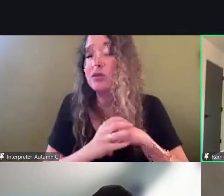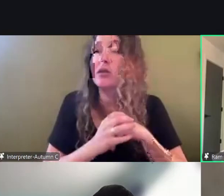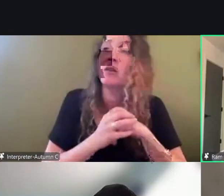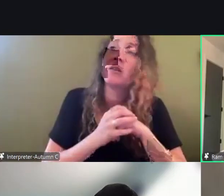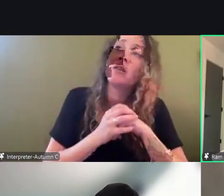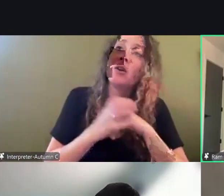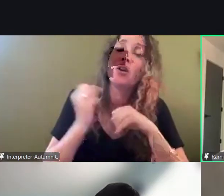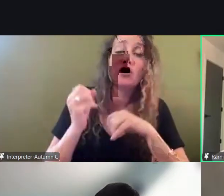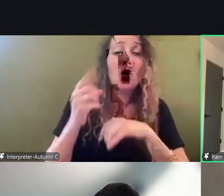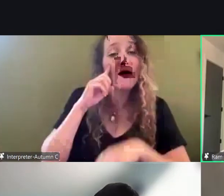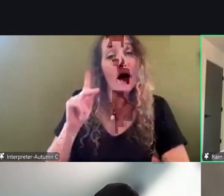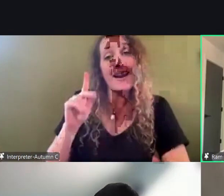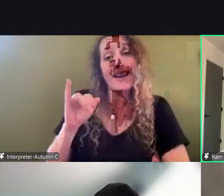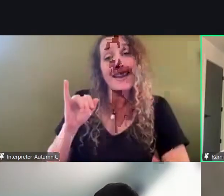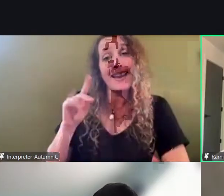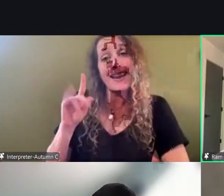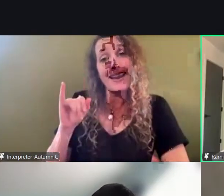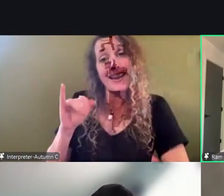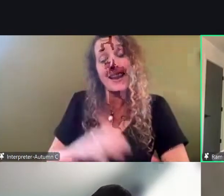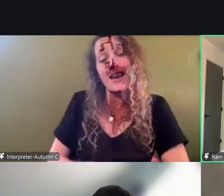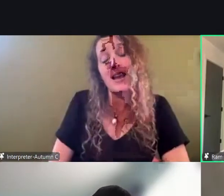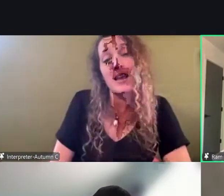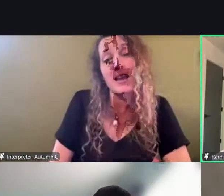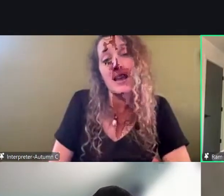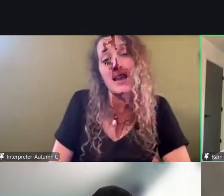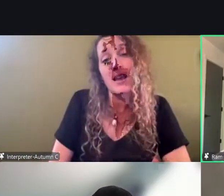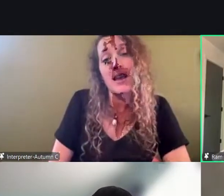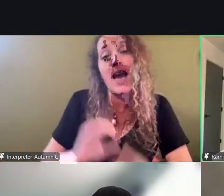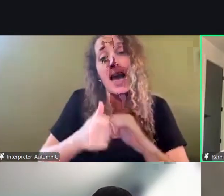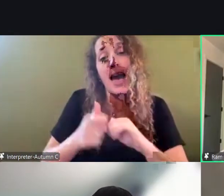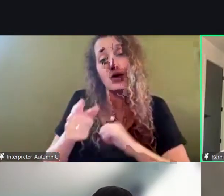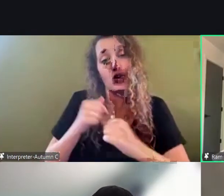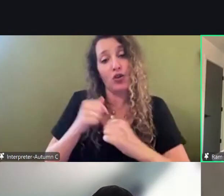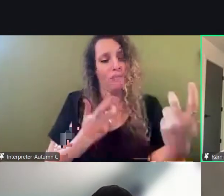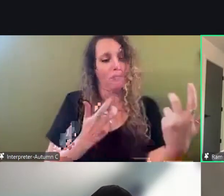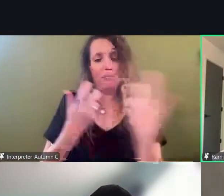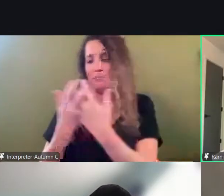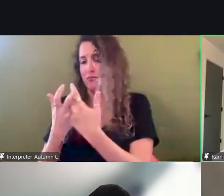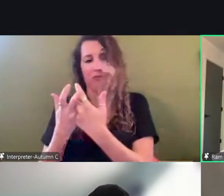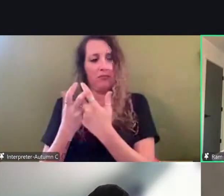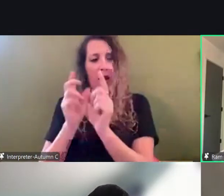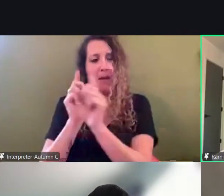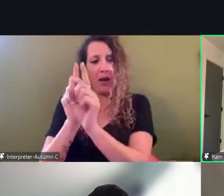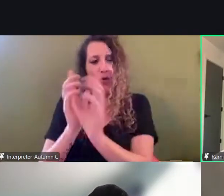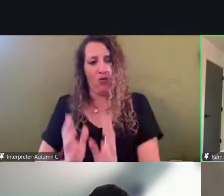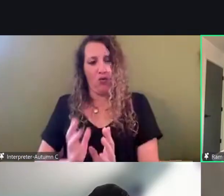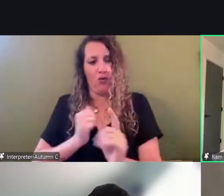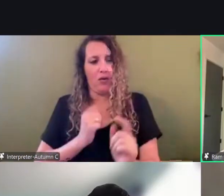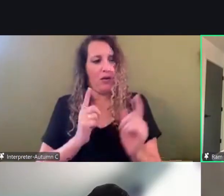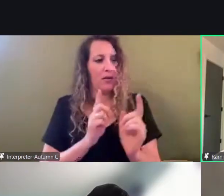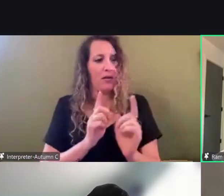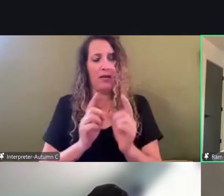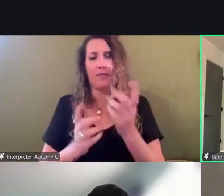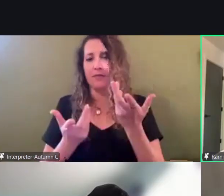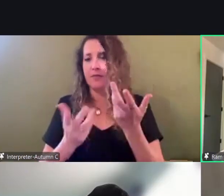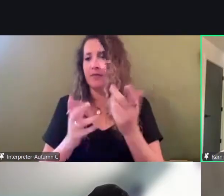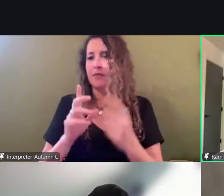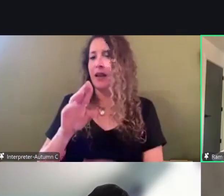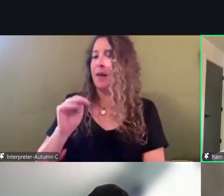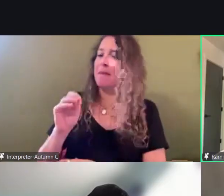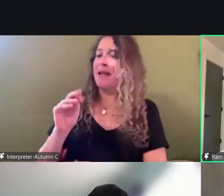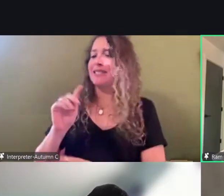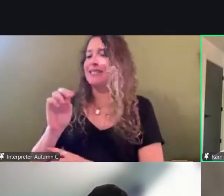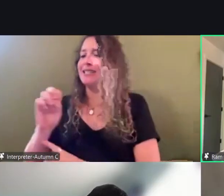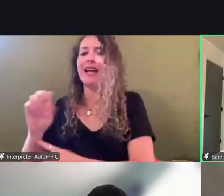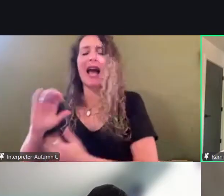to Kiki, question for you is, how did you pair mentors and mentees, and how long did this take? How will you promote